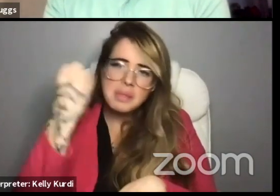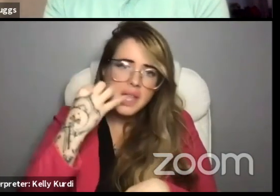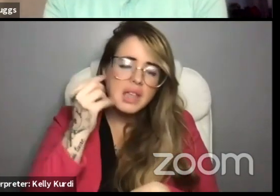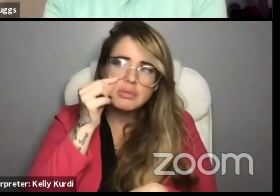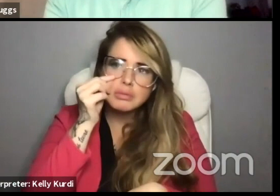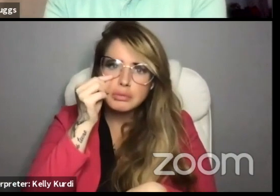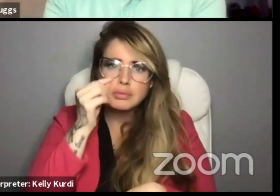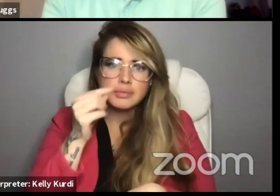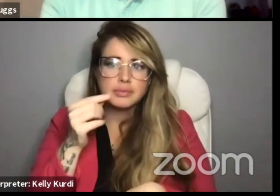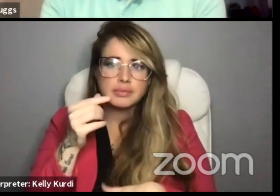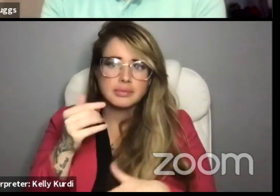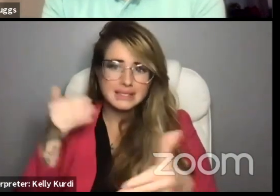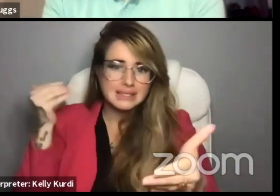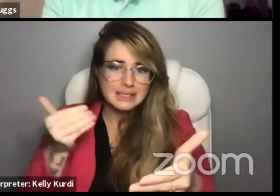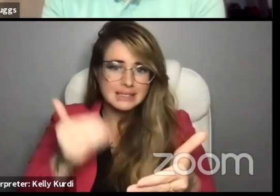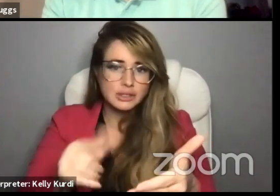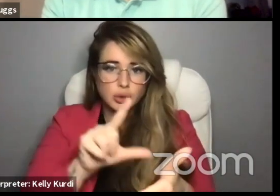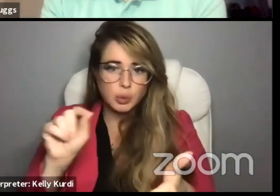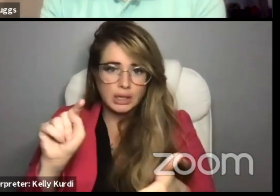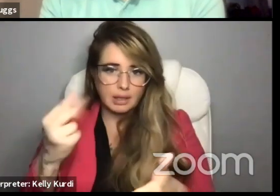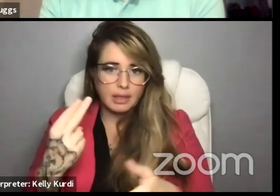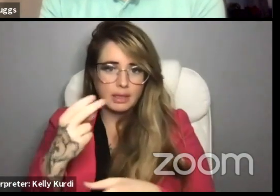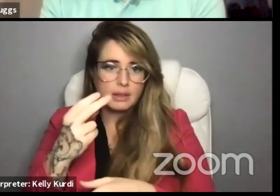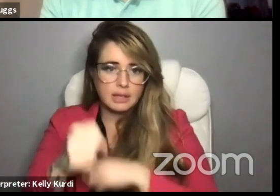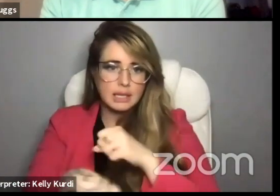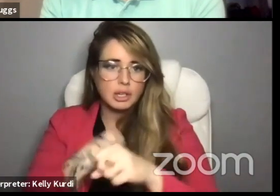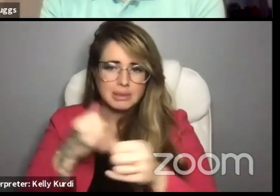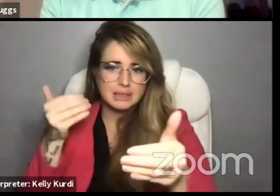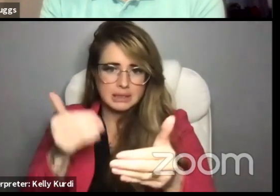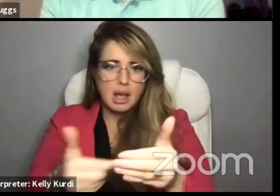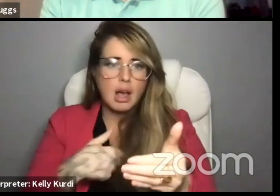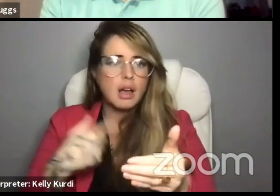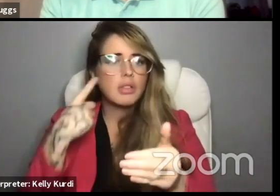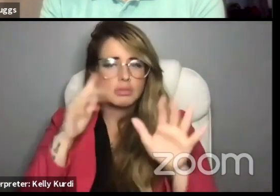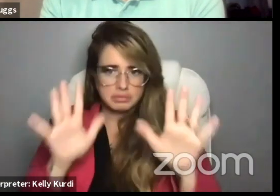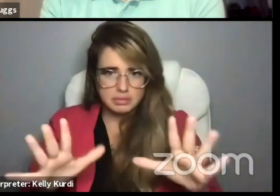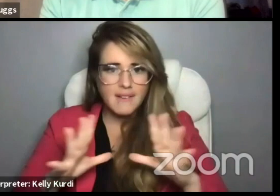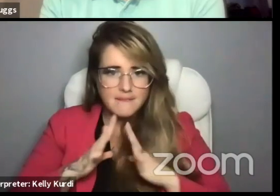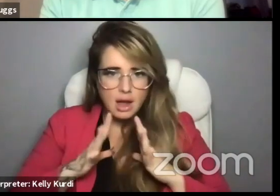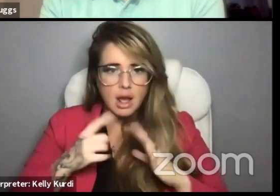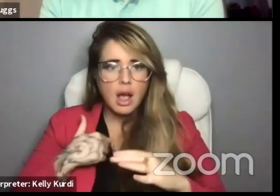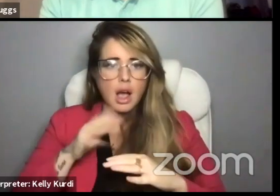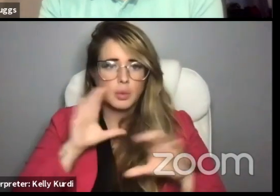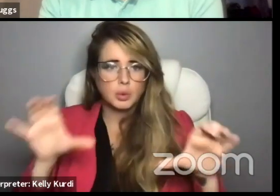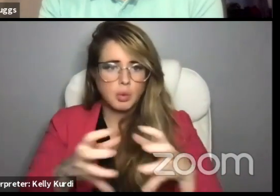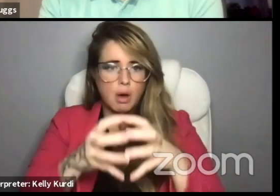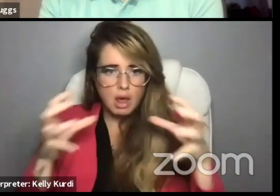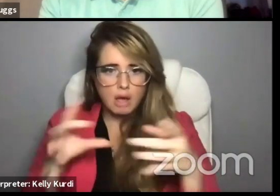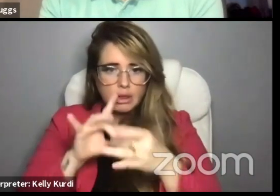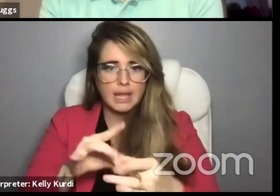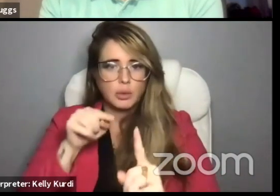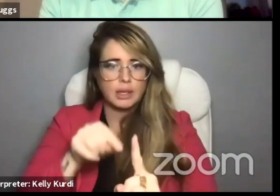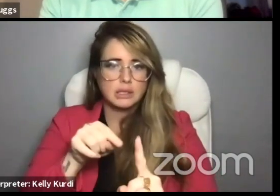to the 20th anniversary of 9/11, like, okay, I'm going to do a lot around this anniversary and then I'm going to put it